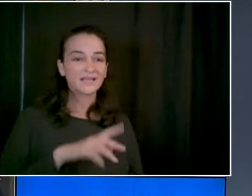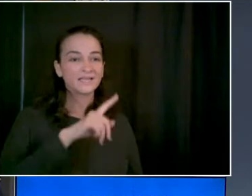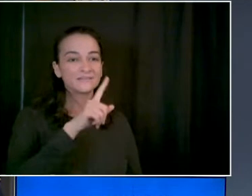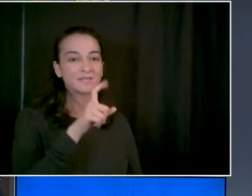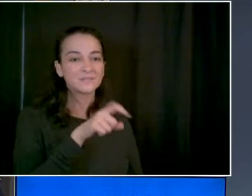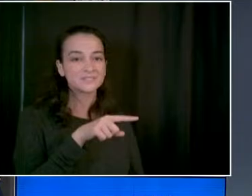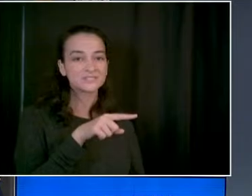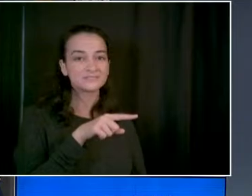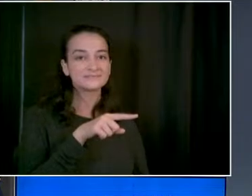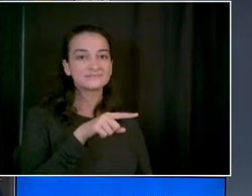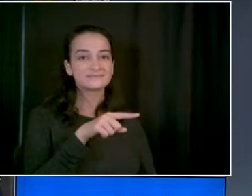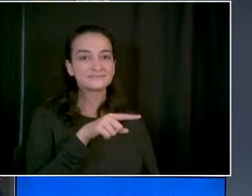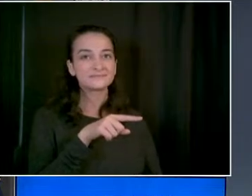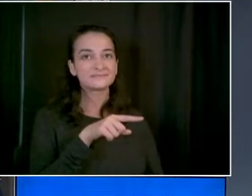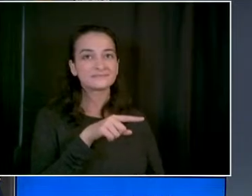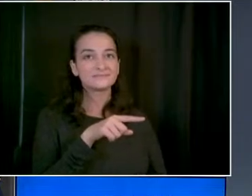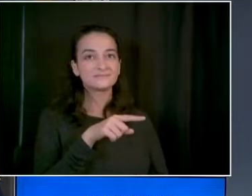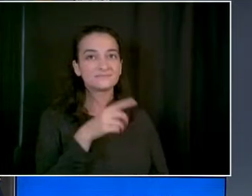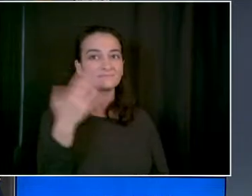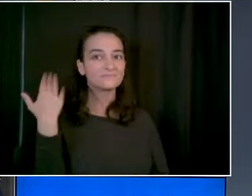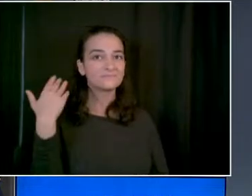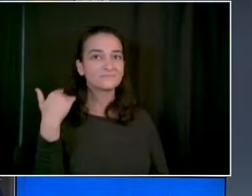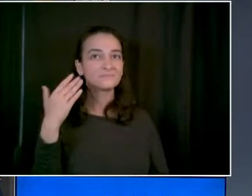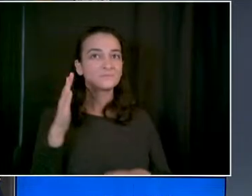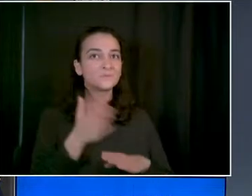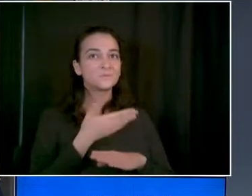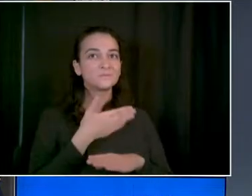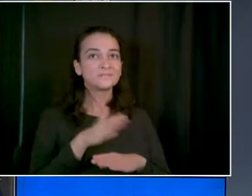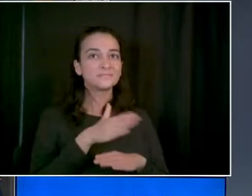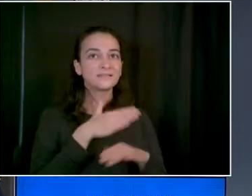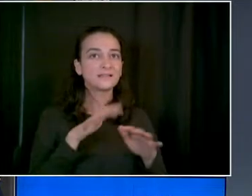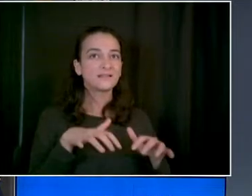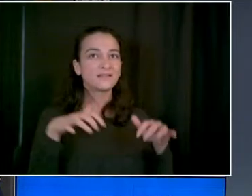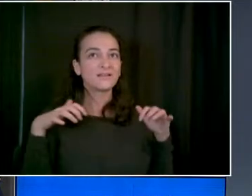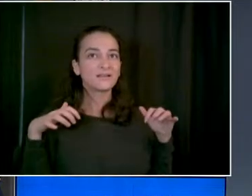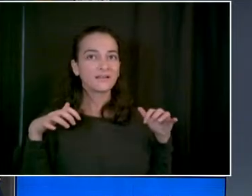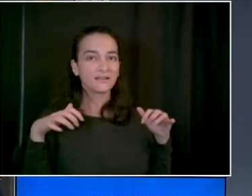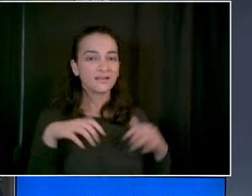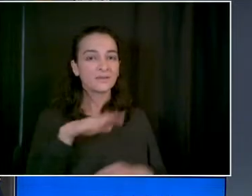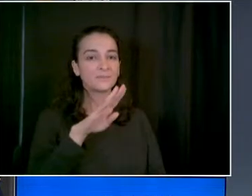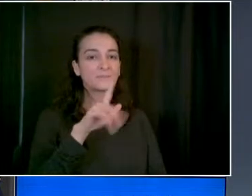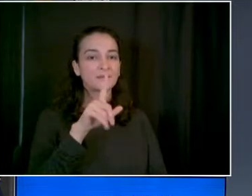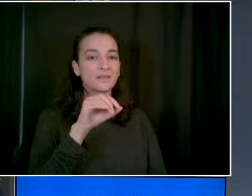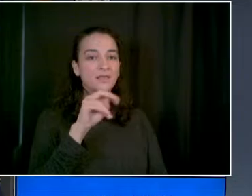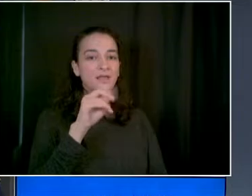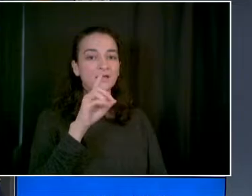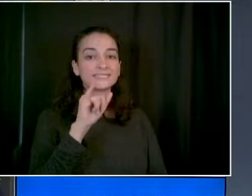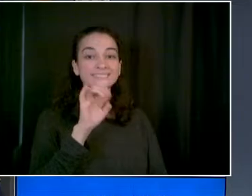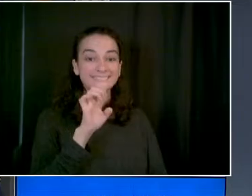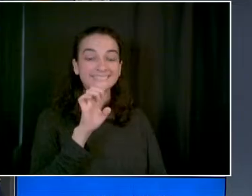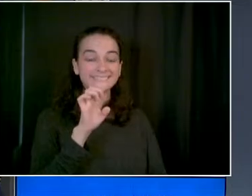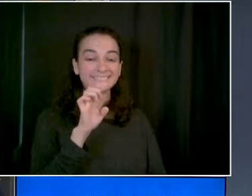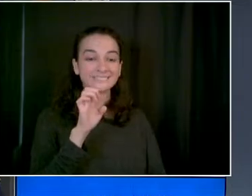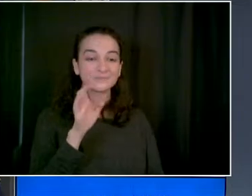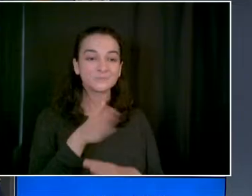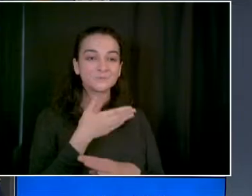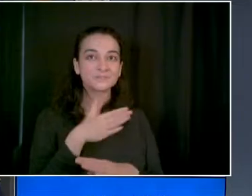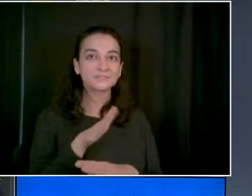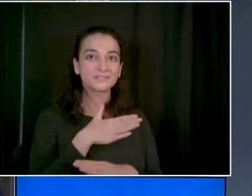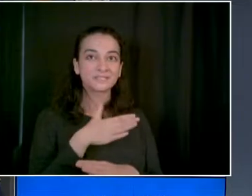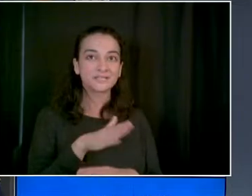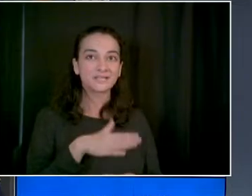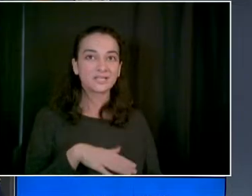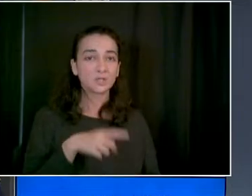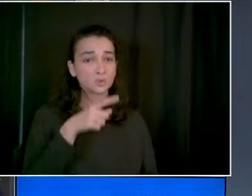and the administration. First of all, is that true? And also, PEN America, it's a free expression group, has called that cowardly. What's